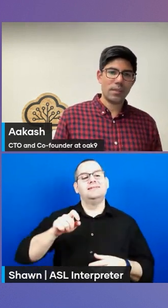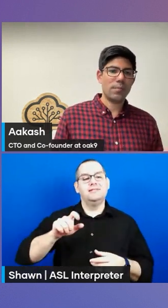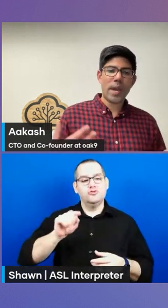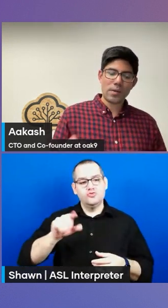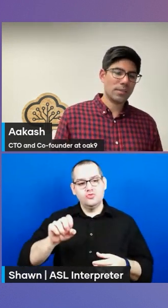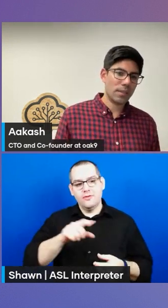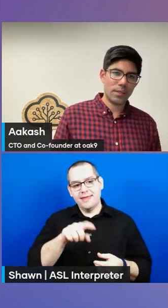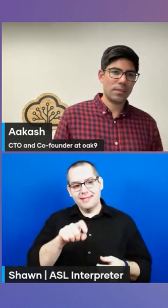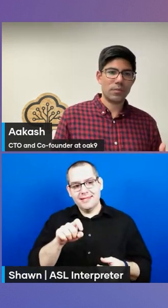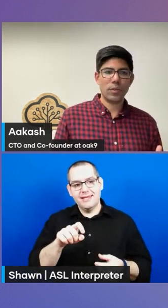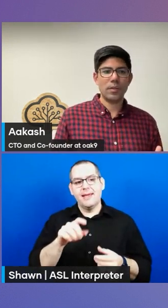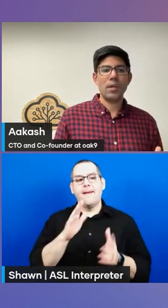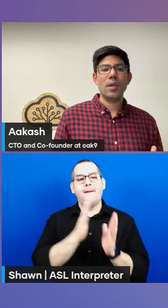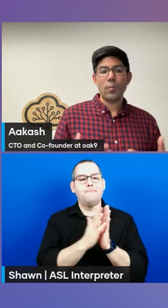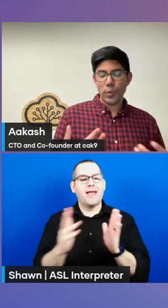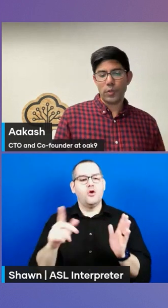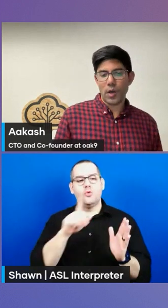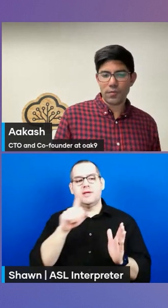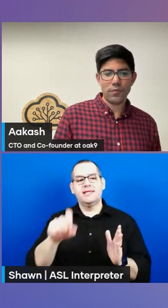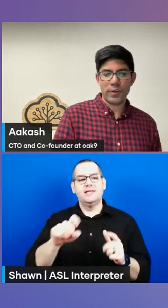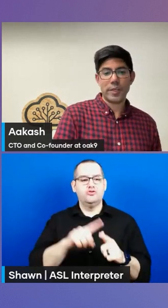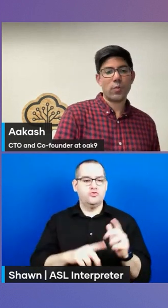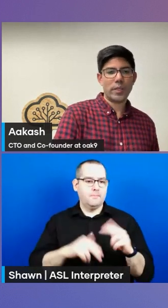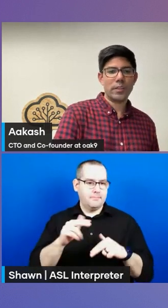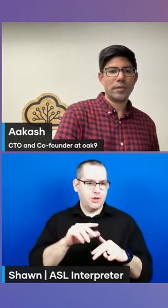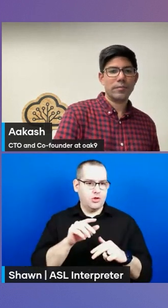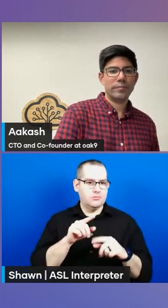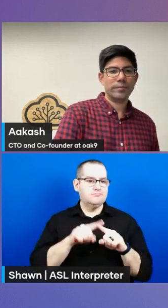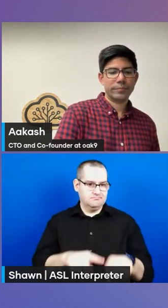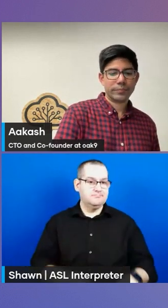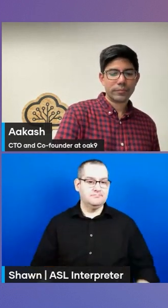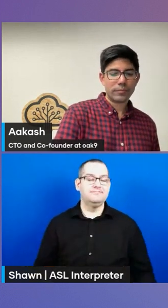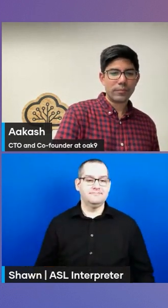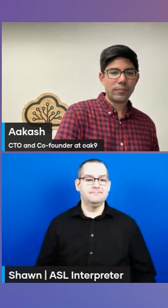that they need, the patterns that they need to really build off of very quickly.